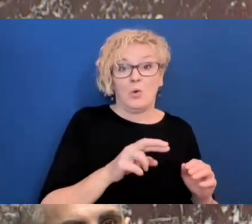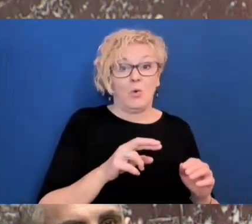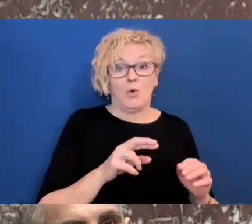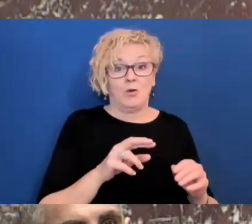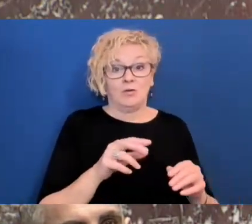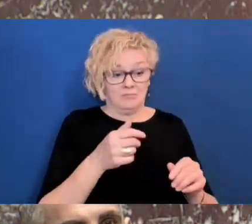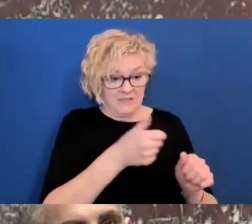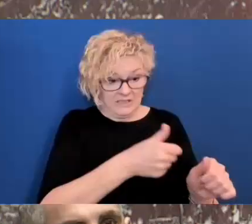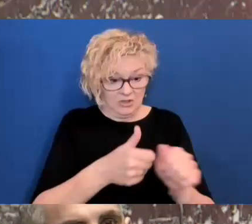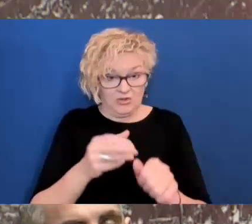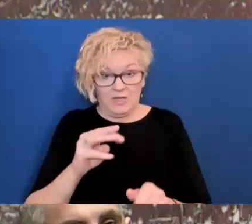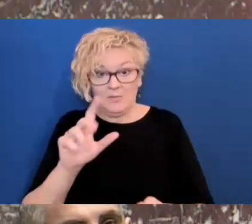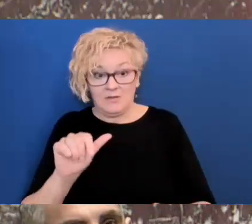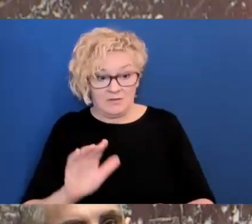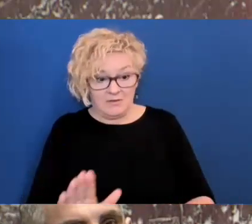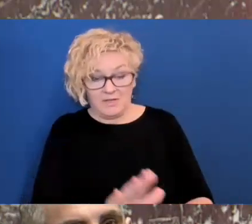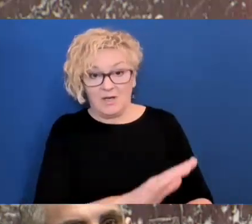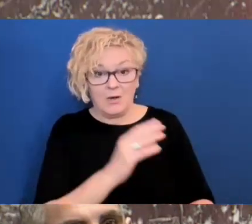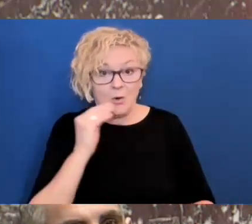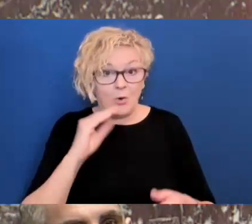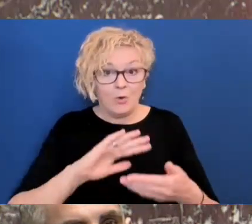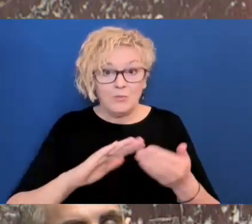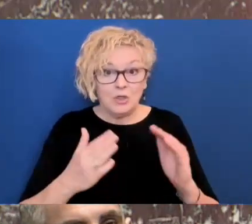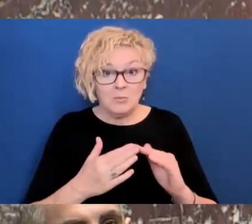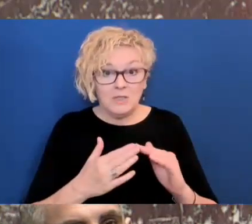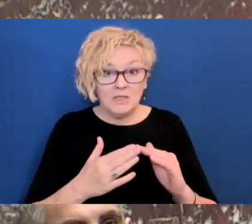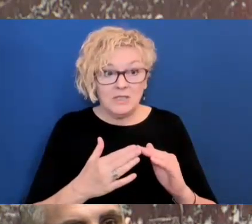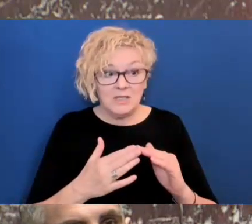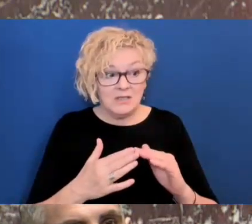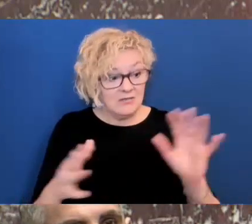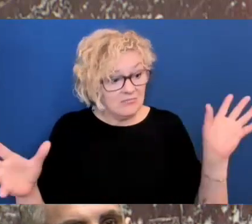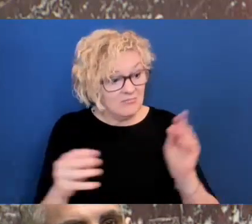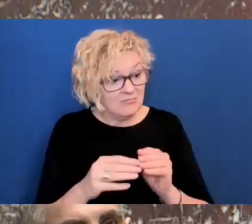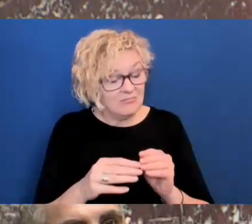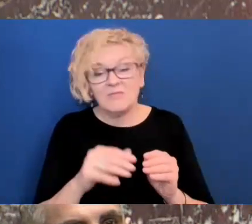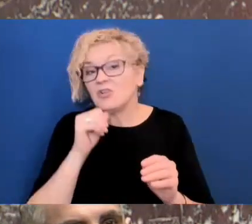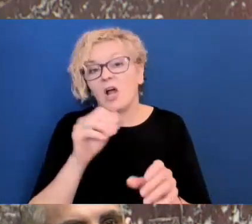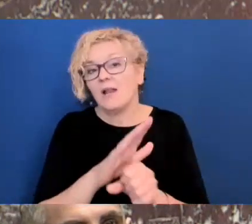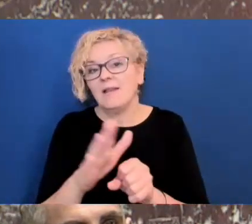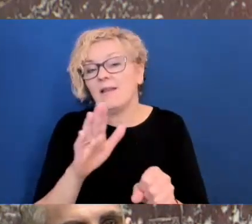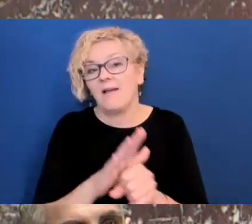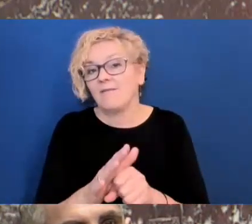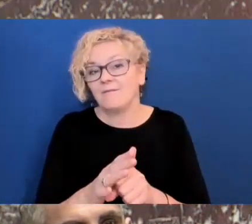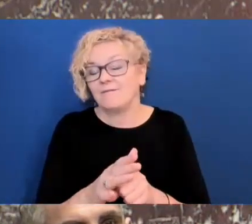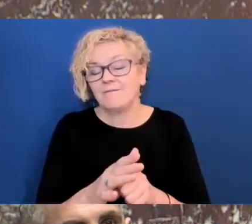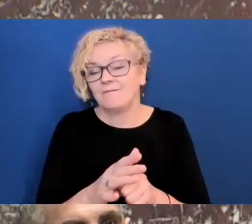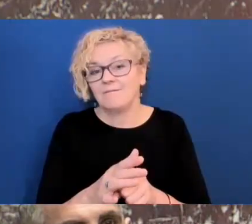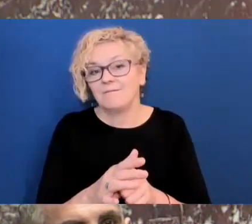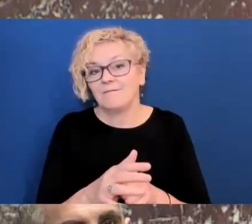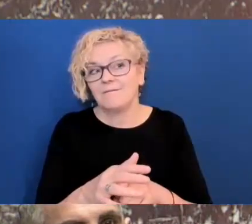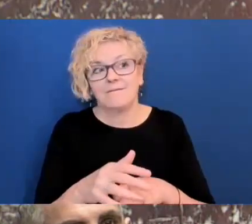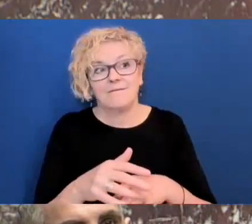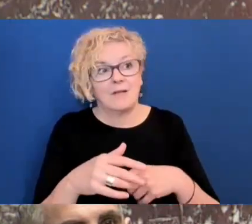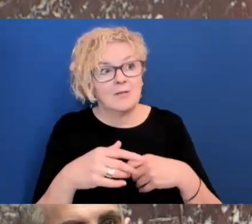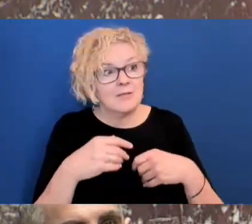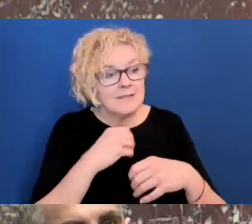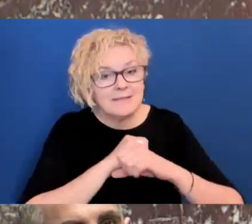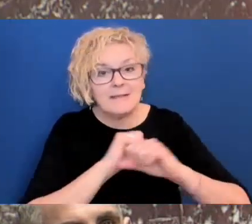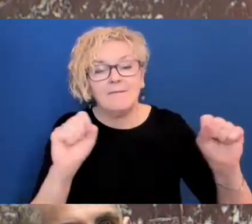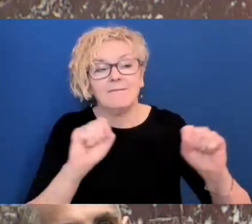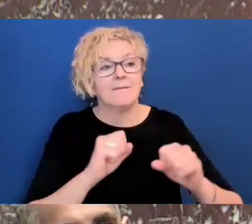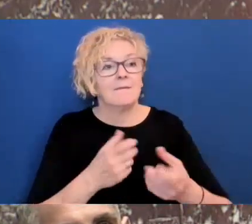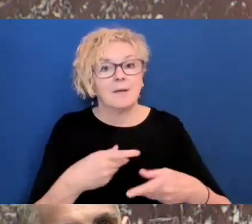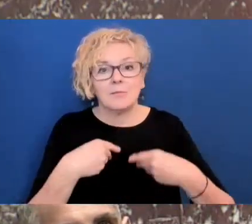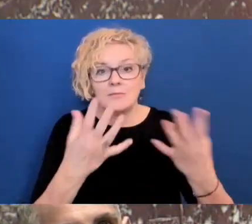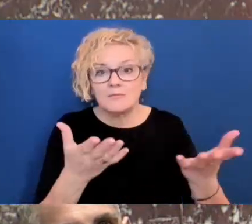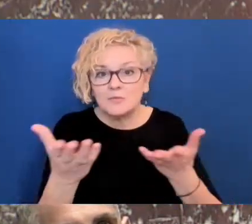doing enough to keep our streets and our people safe. And that has